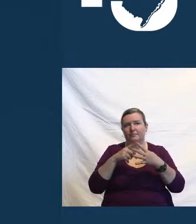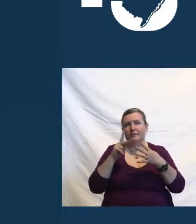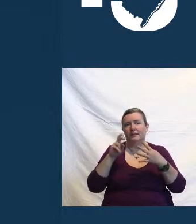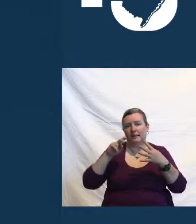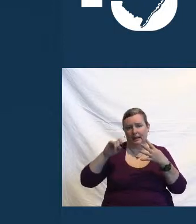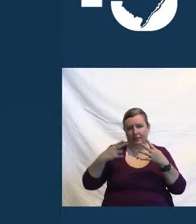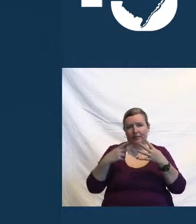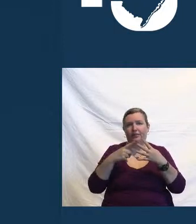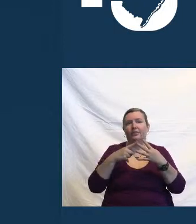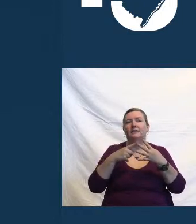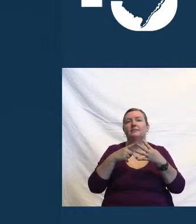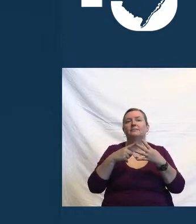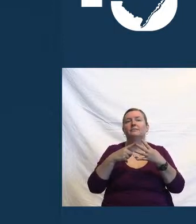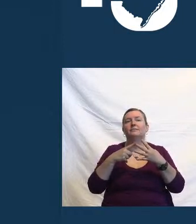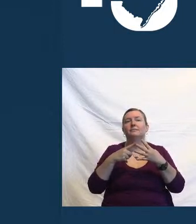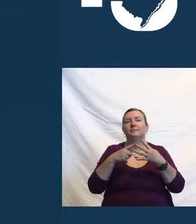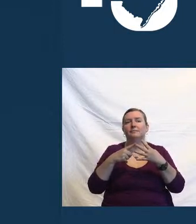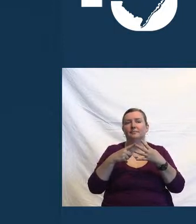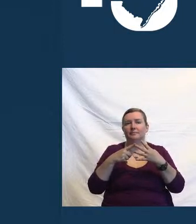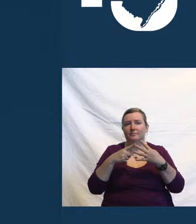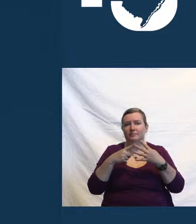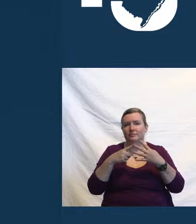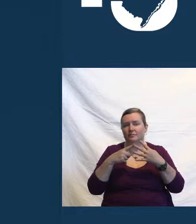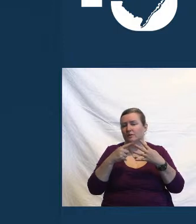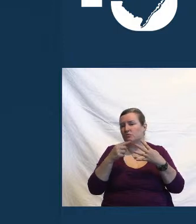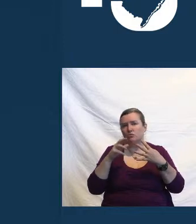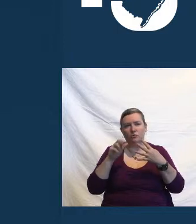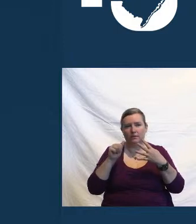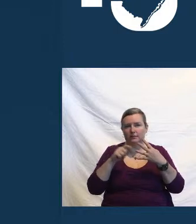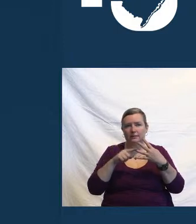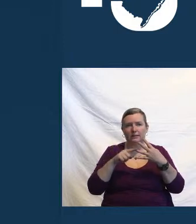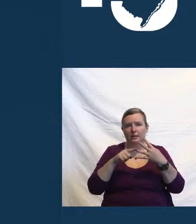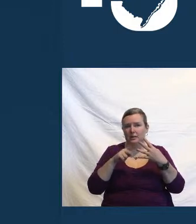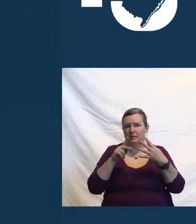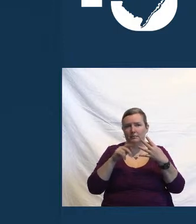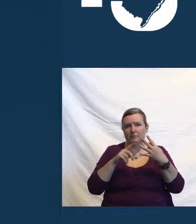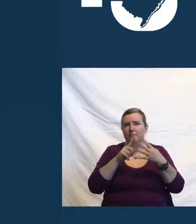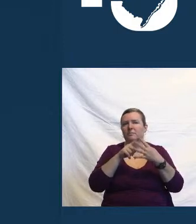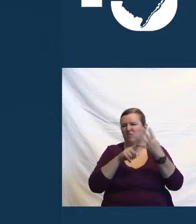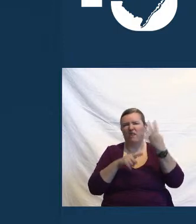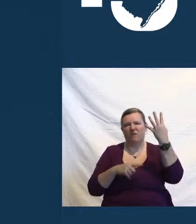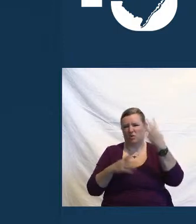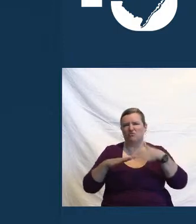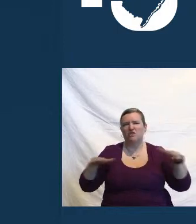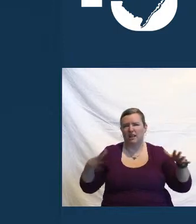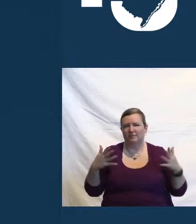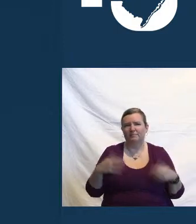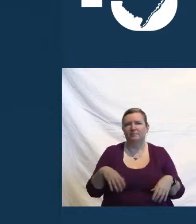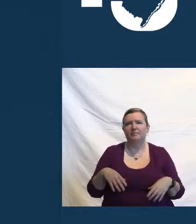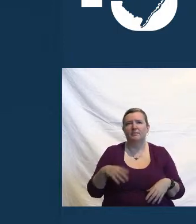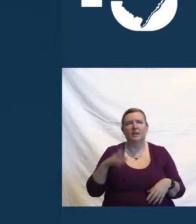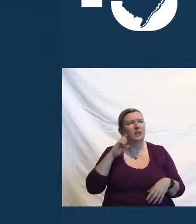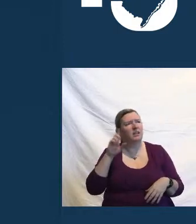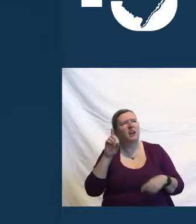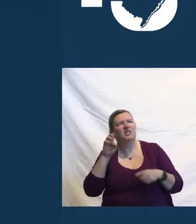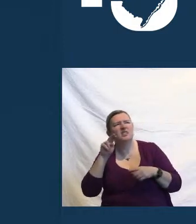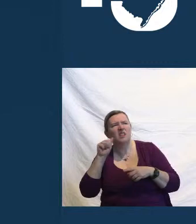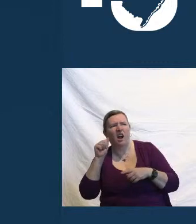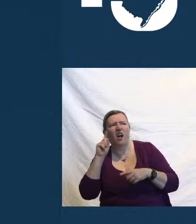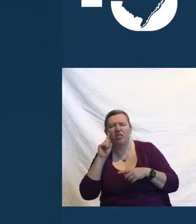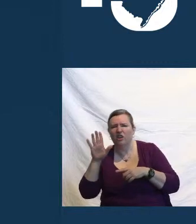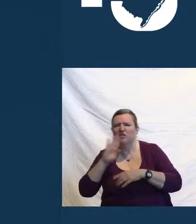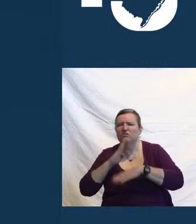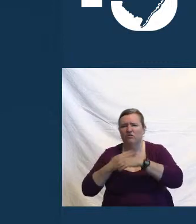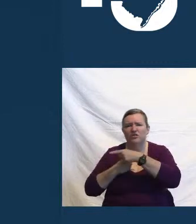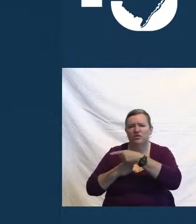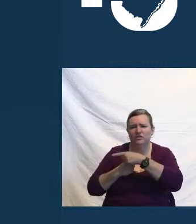and I believe, and I'm not 100% positive, I believe that's Edna on the left, with whom I had the honor of speaking last